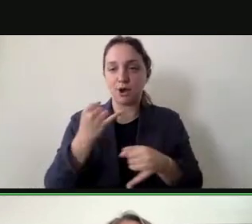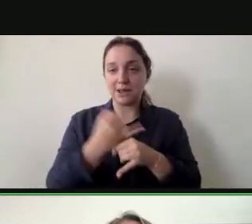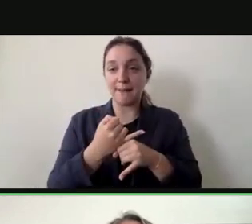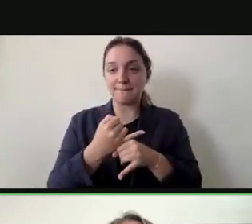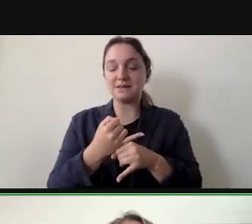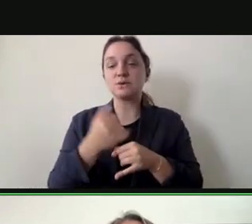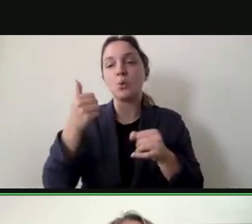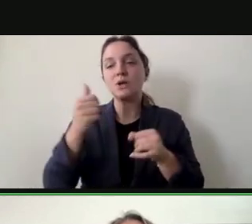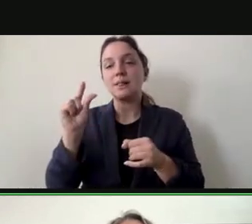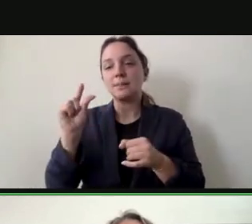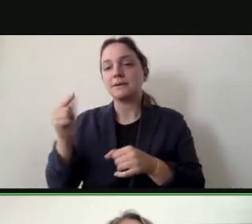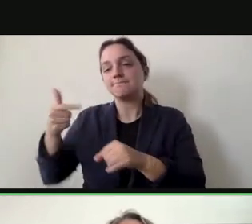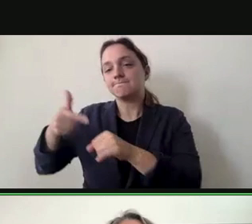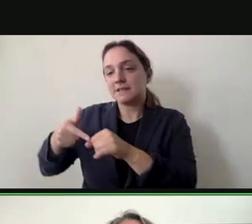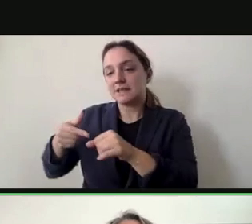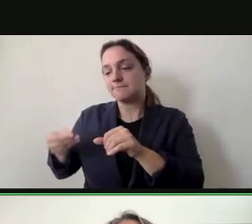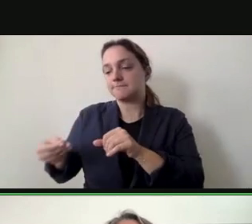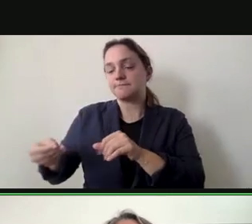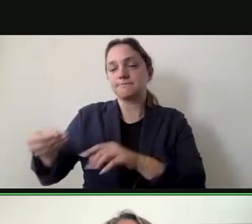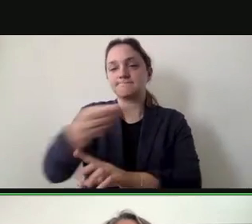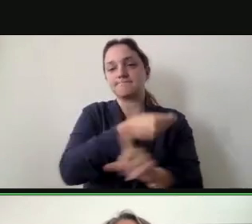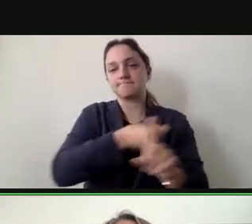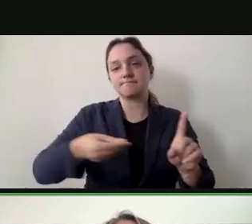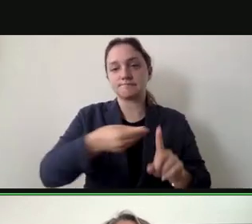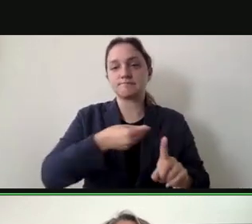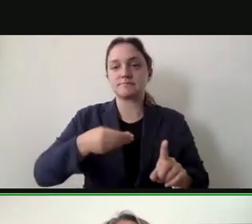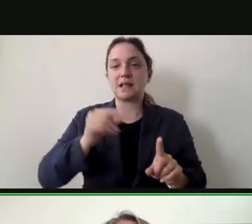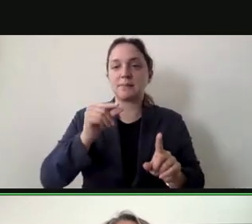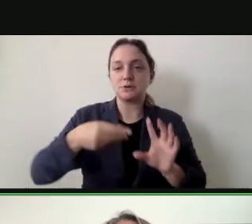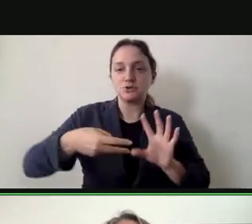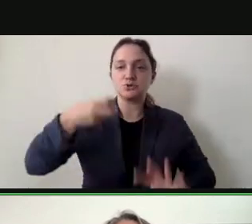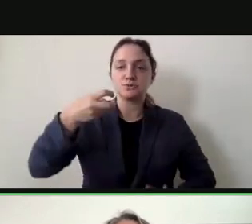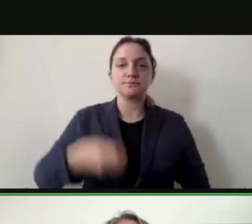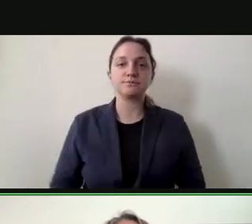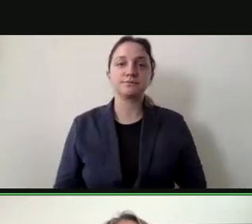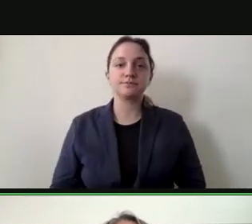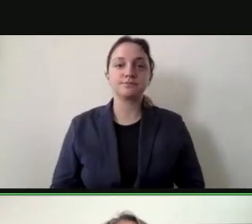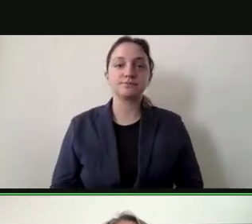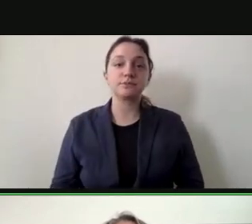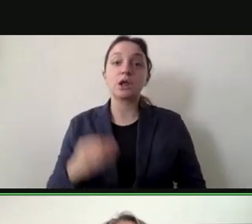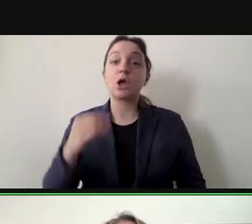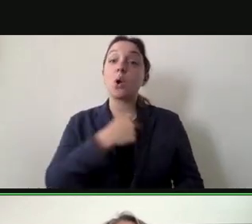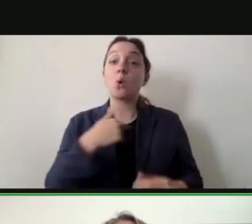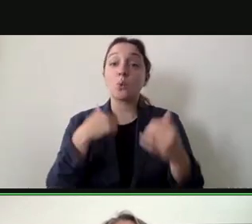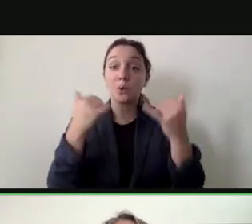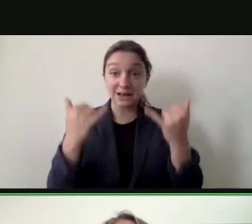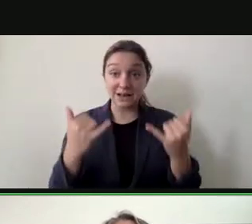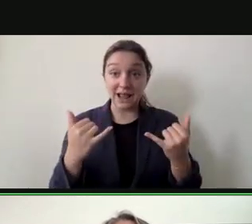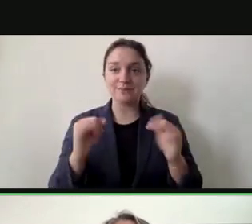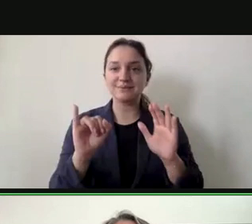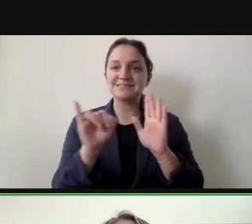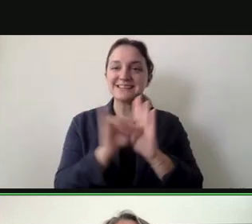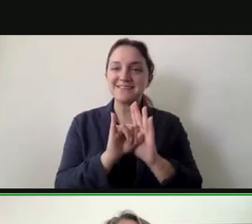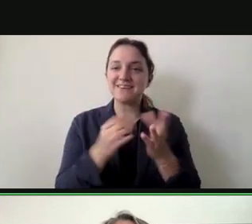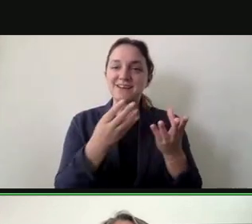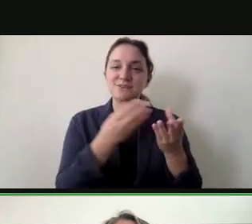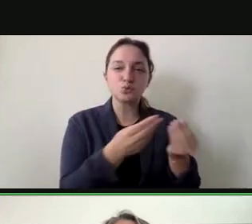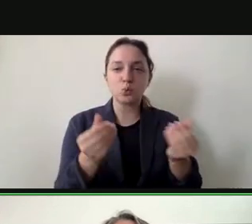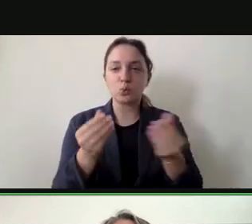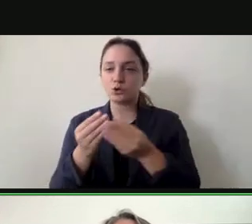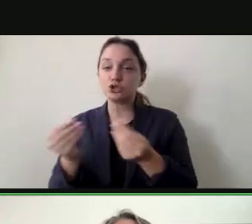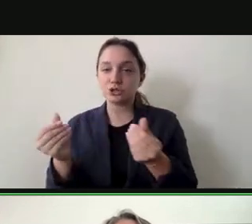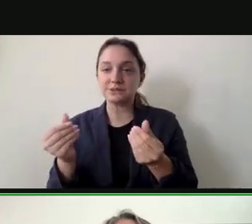fossil fuel equipment. So one of the things that we're doing right now, we're actively engaged in doing right now, is identifying solutions